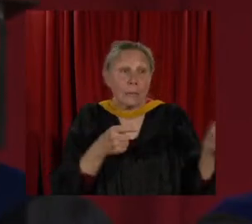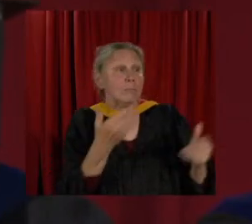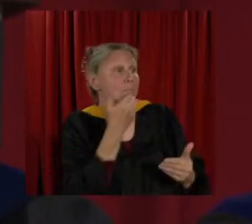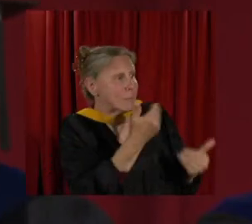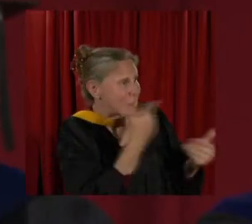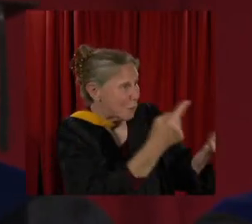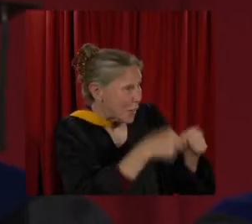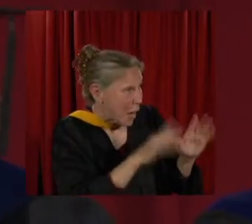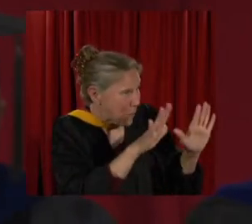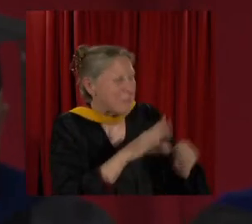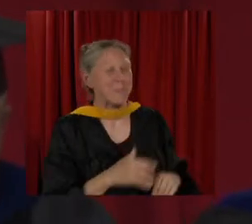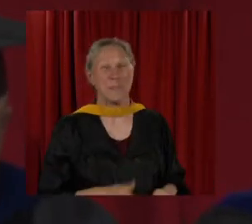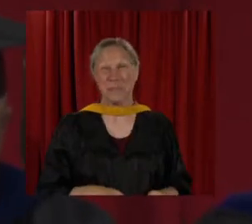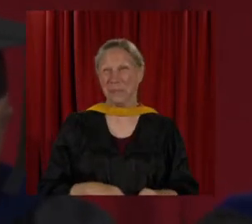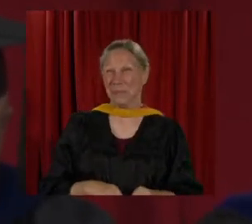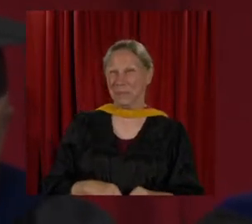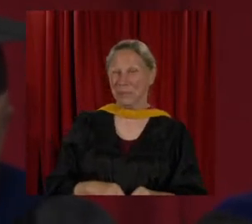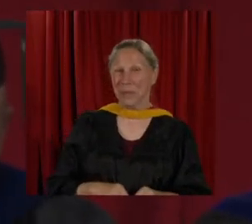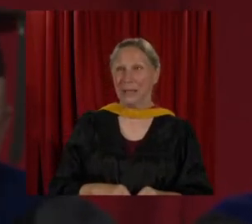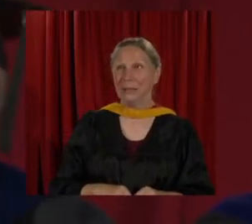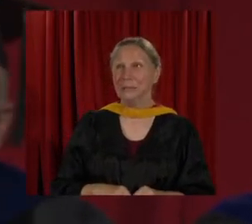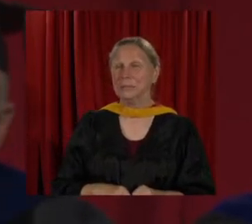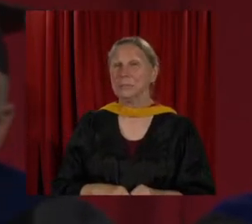Thank you for being here, Ka.